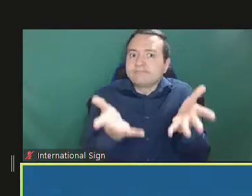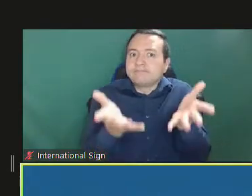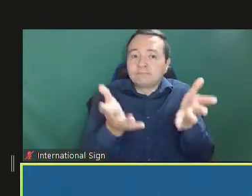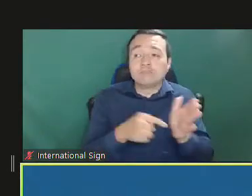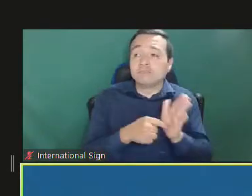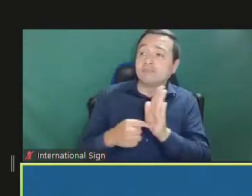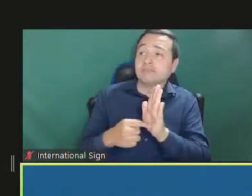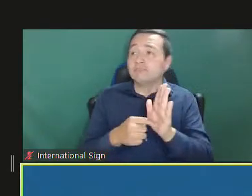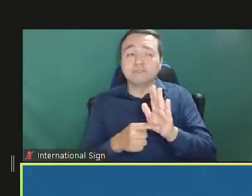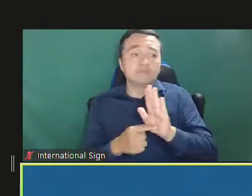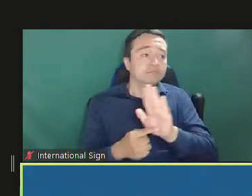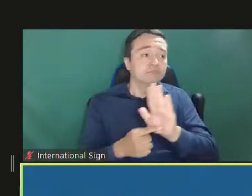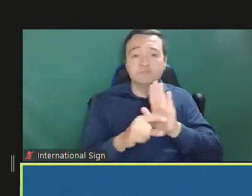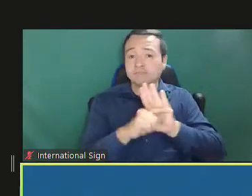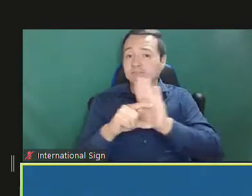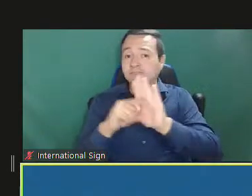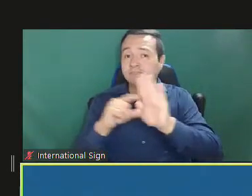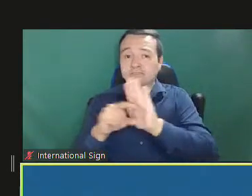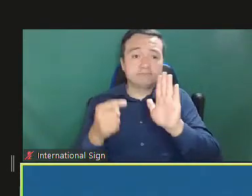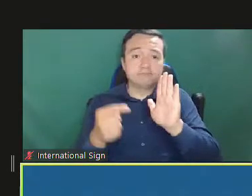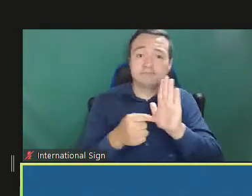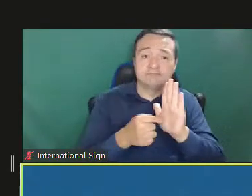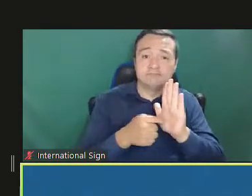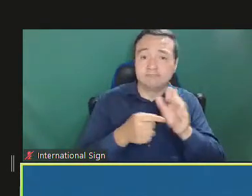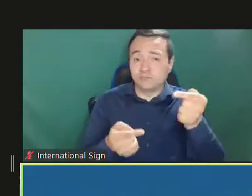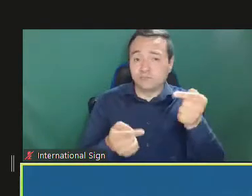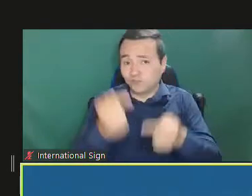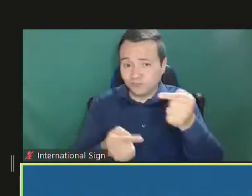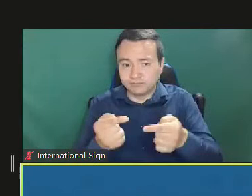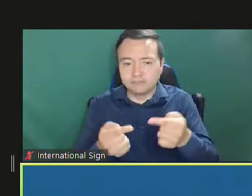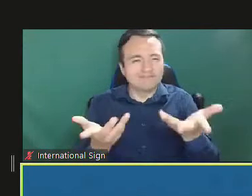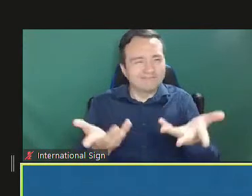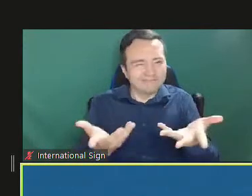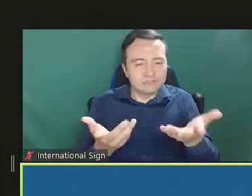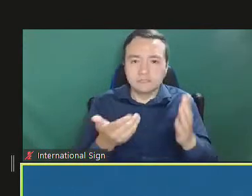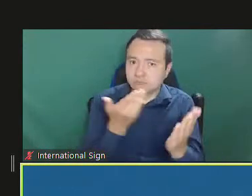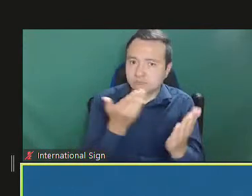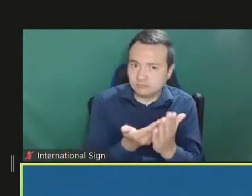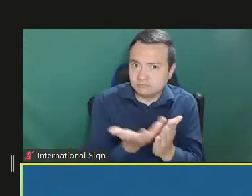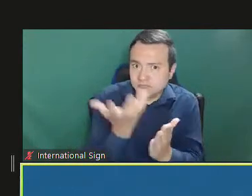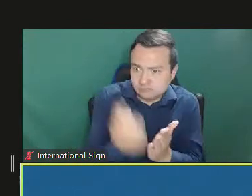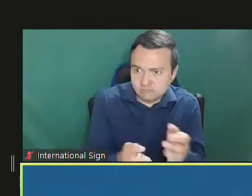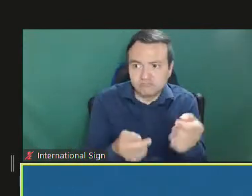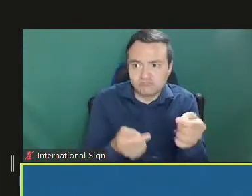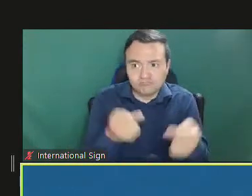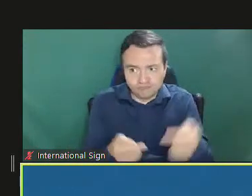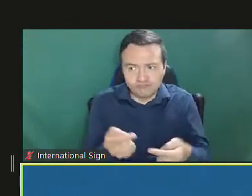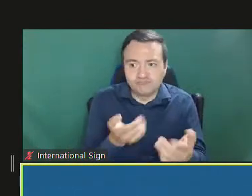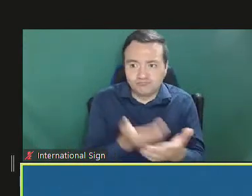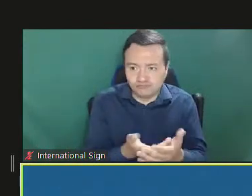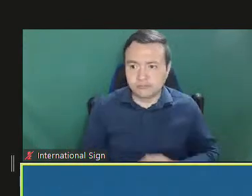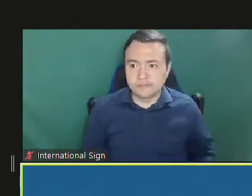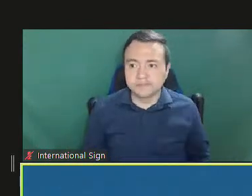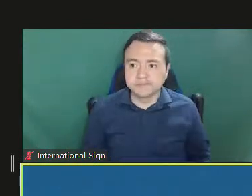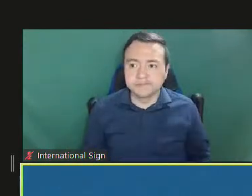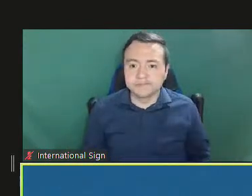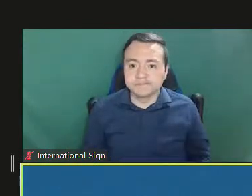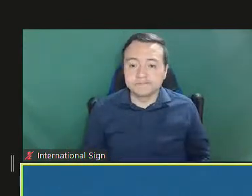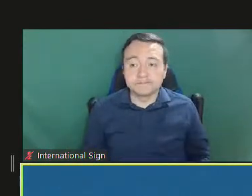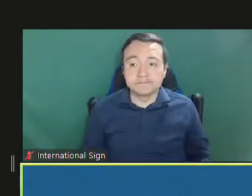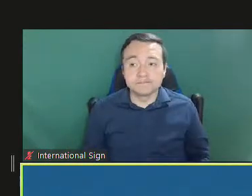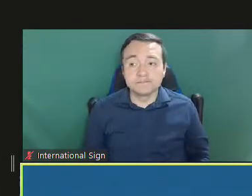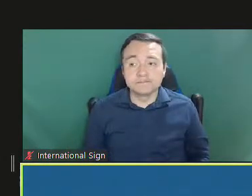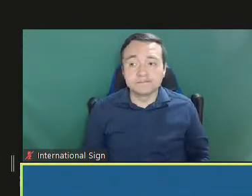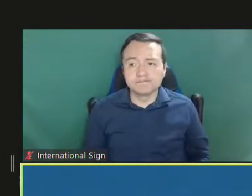or existing regulations. This interactive scorecard highlights progress achieved in the implementation